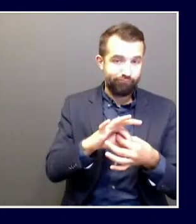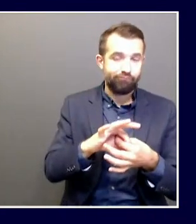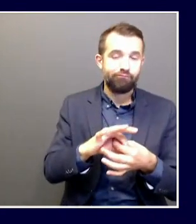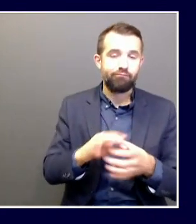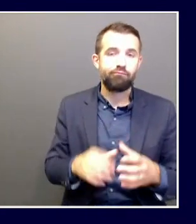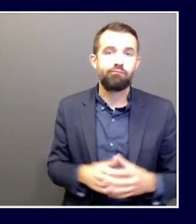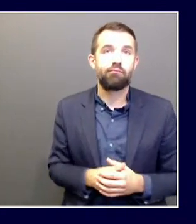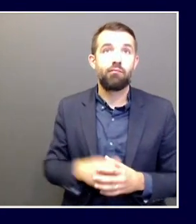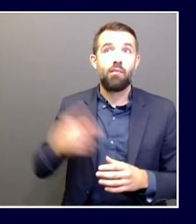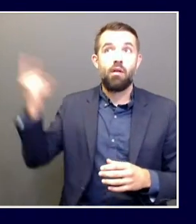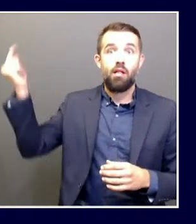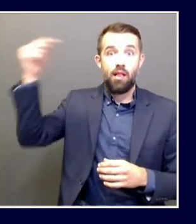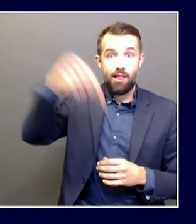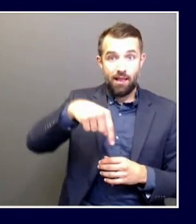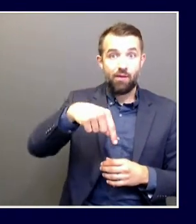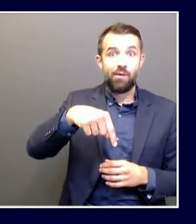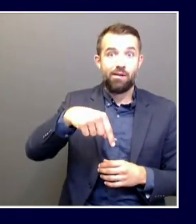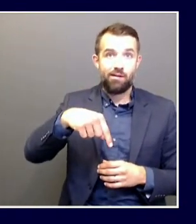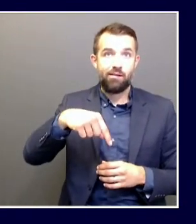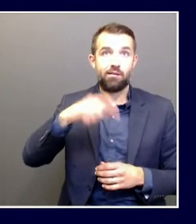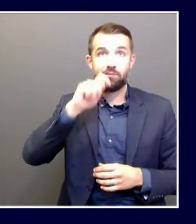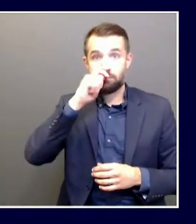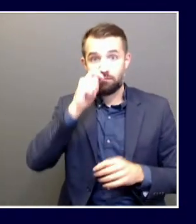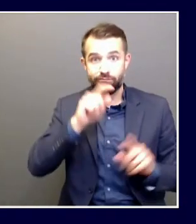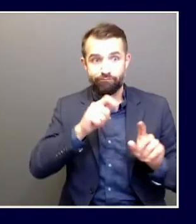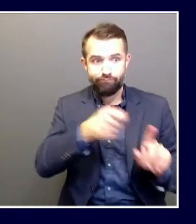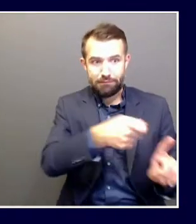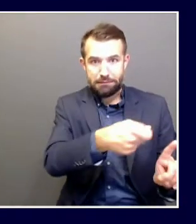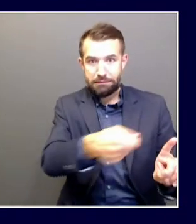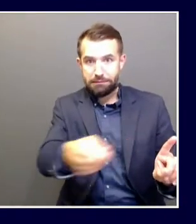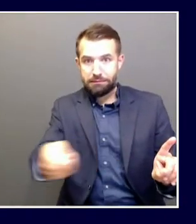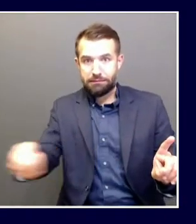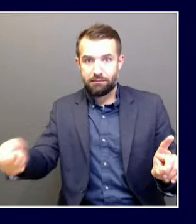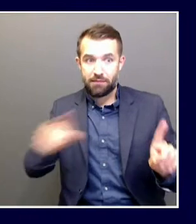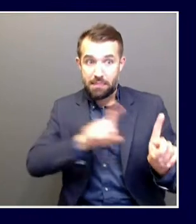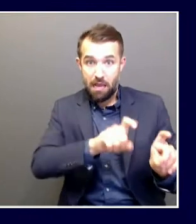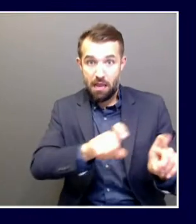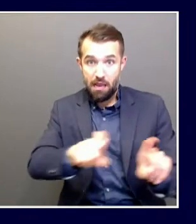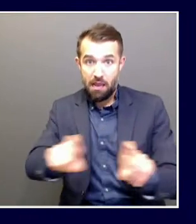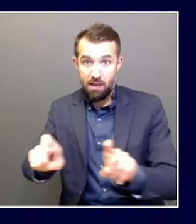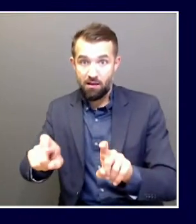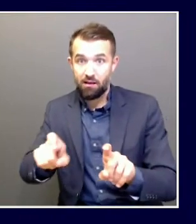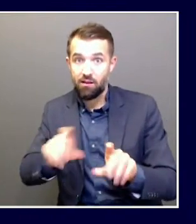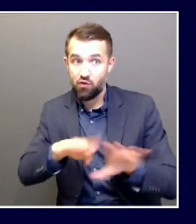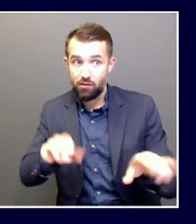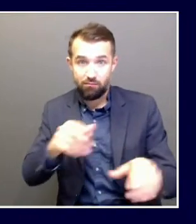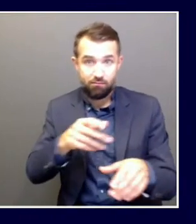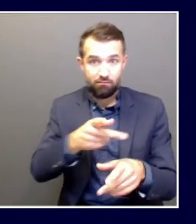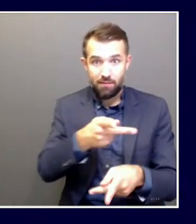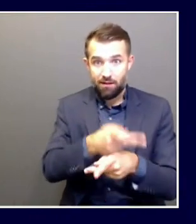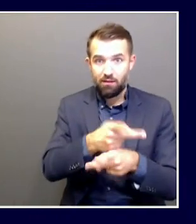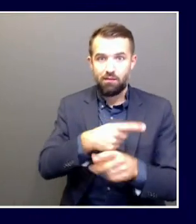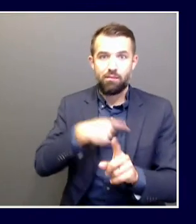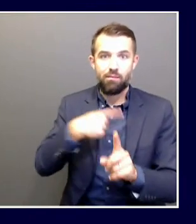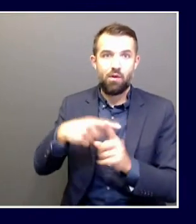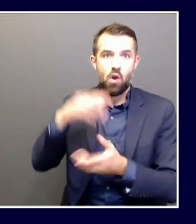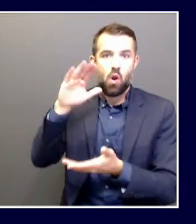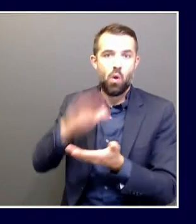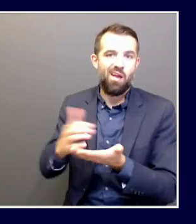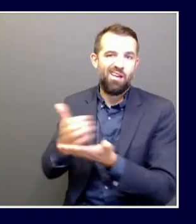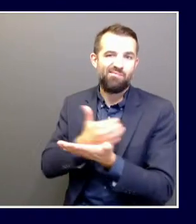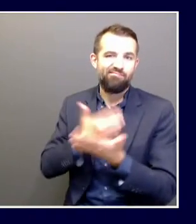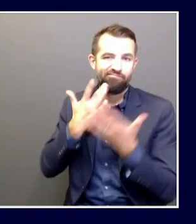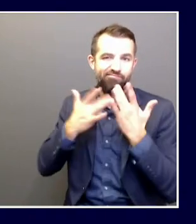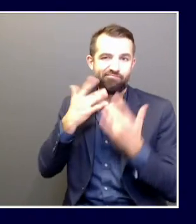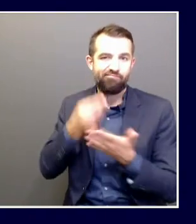sites to help those child care facilities in low-income communities, help get those children